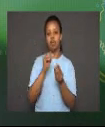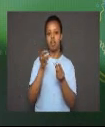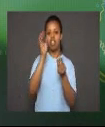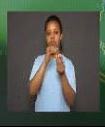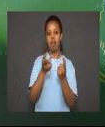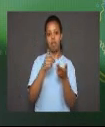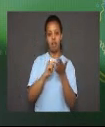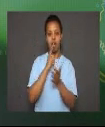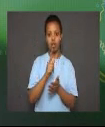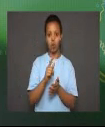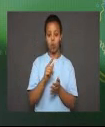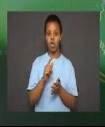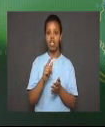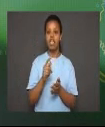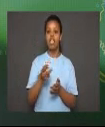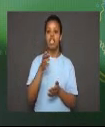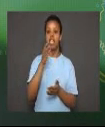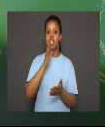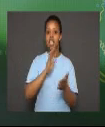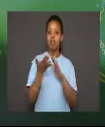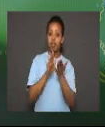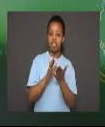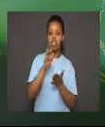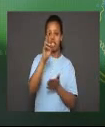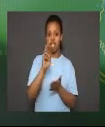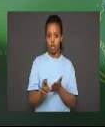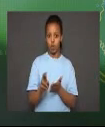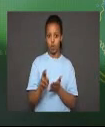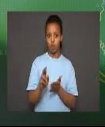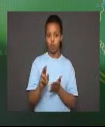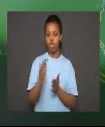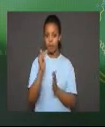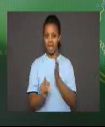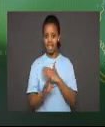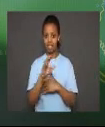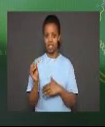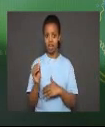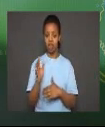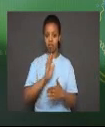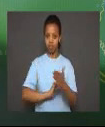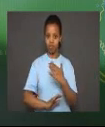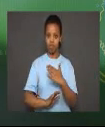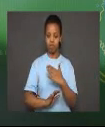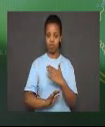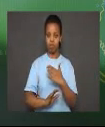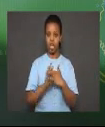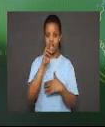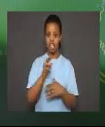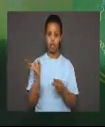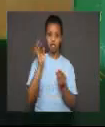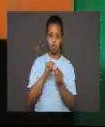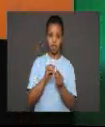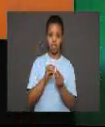decrease in the death rate, and an increase in the average lifespan of human